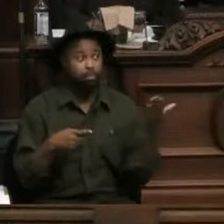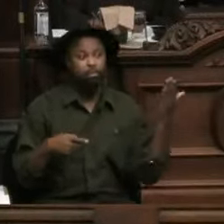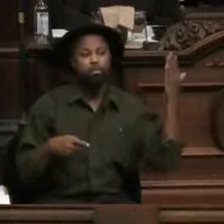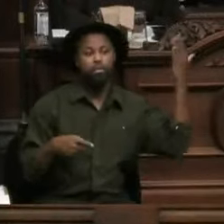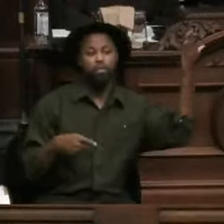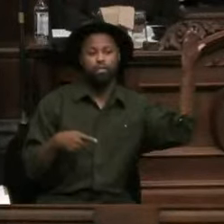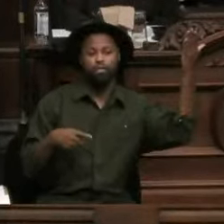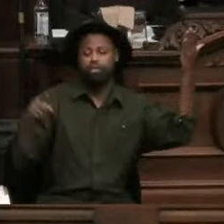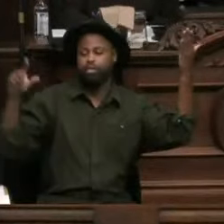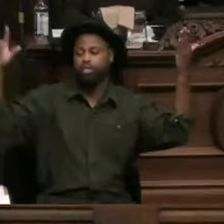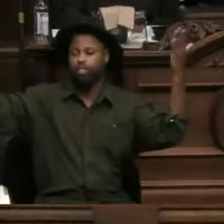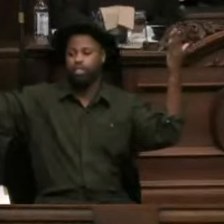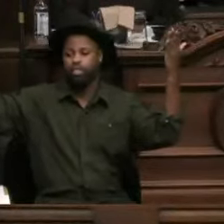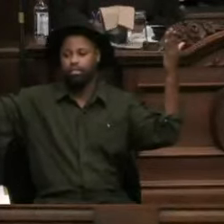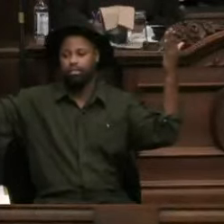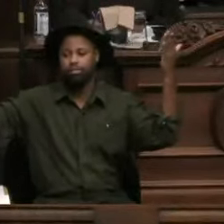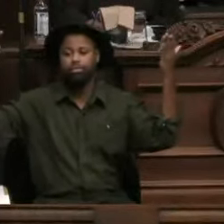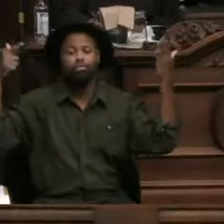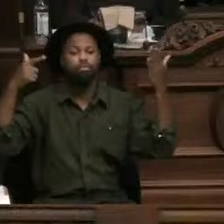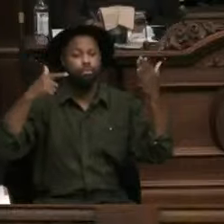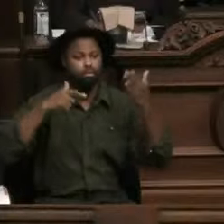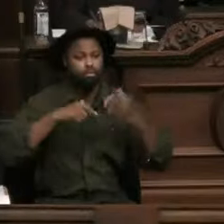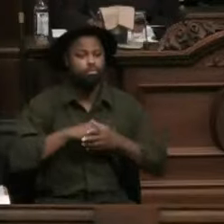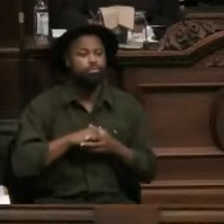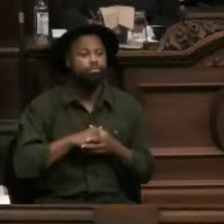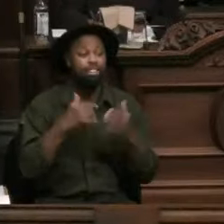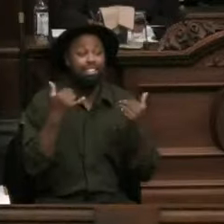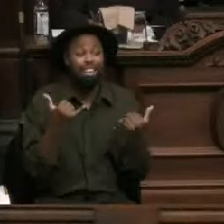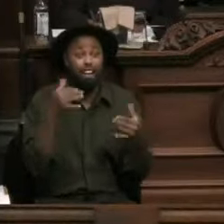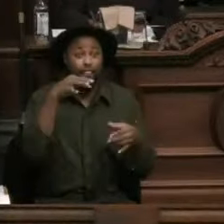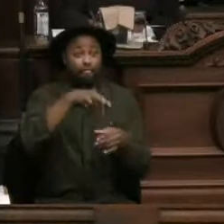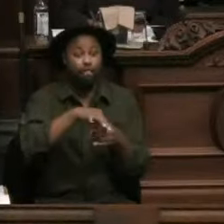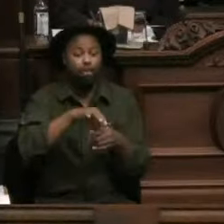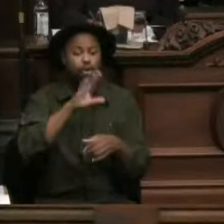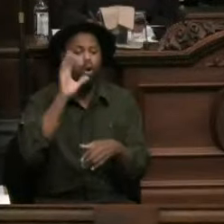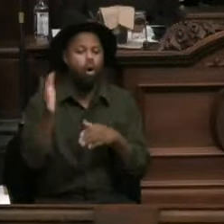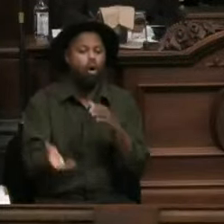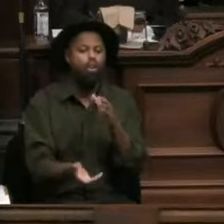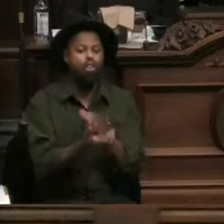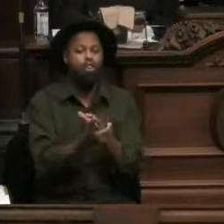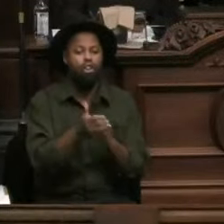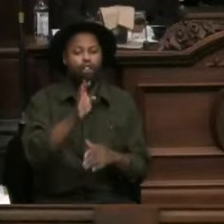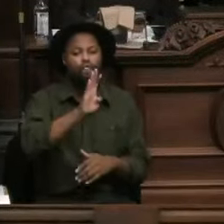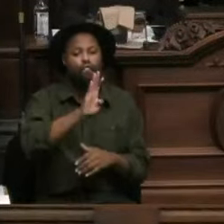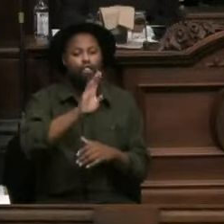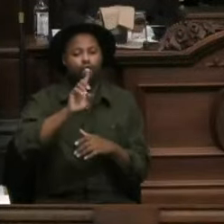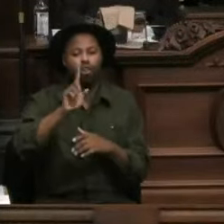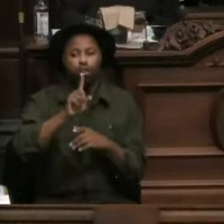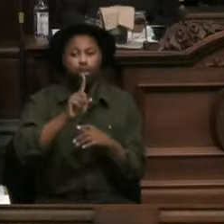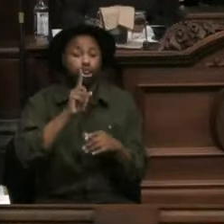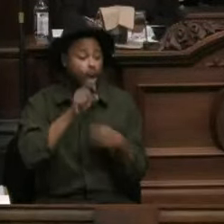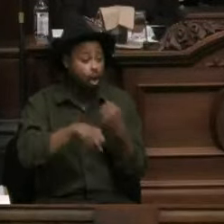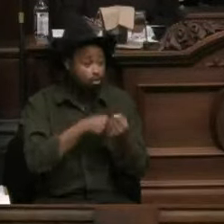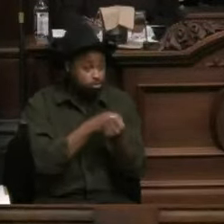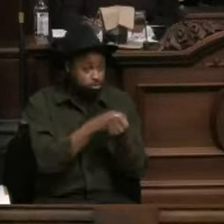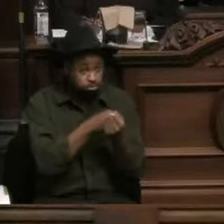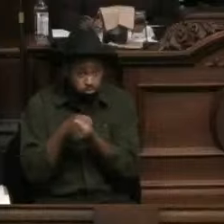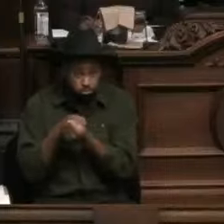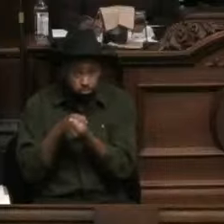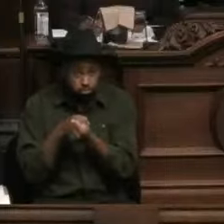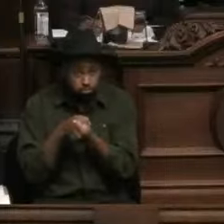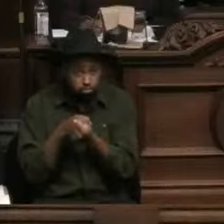It's been moved. Second. Seconded. So now we vote on adopting introductory number 441. All in favor, please say aye. Aye.